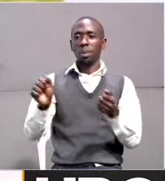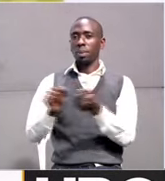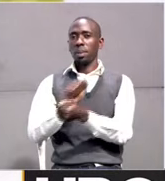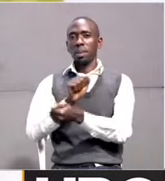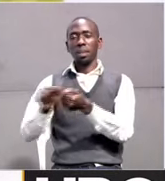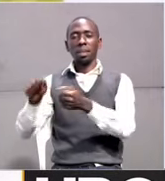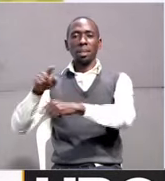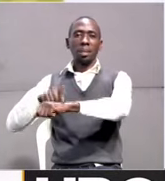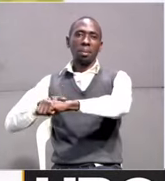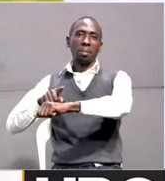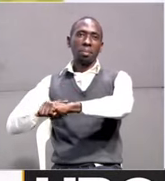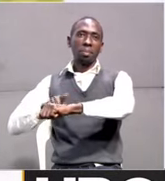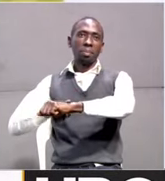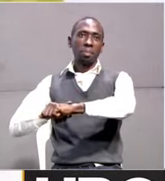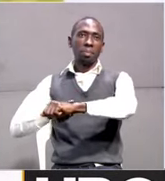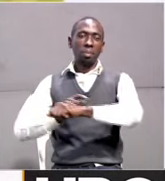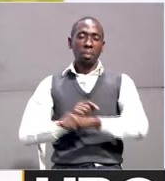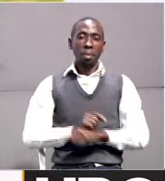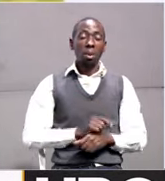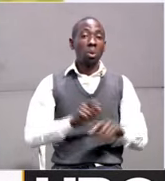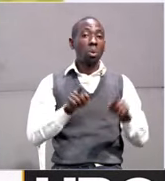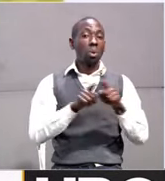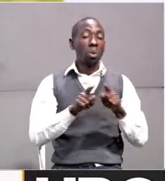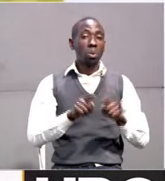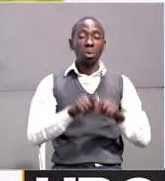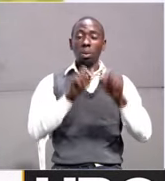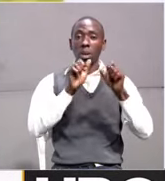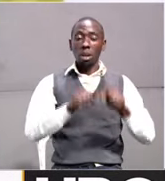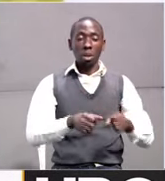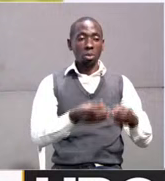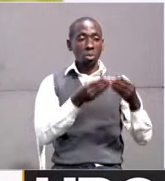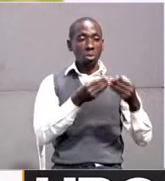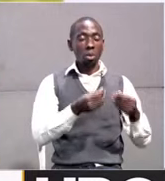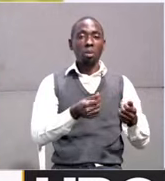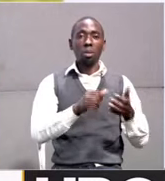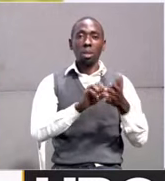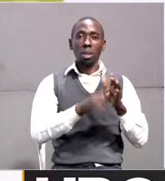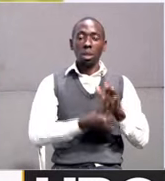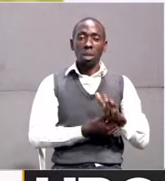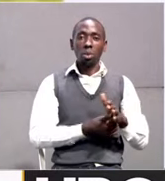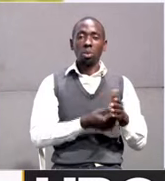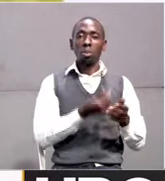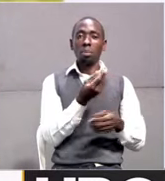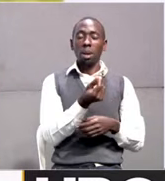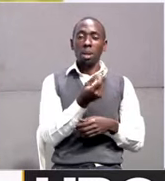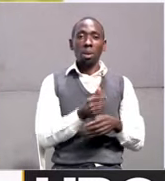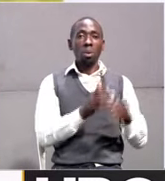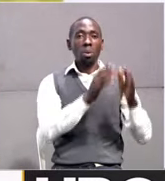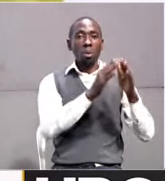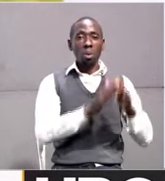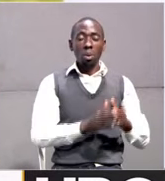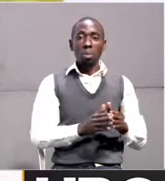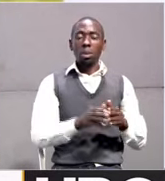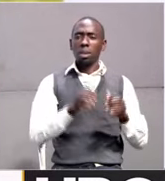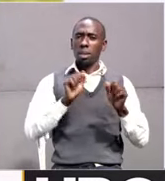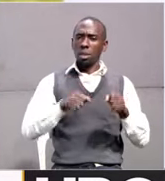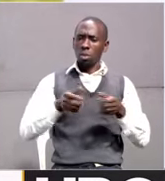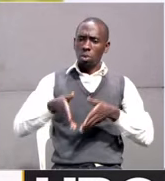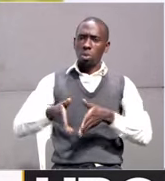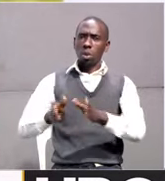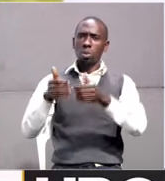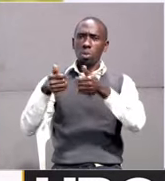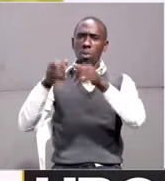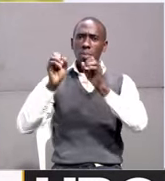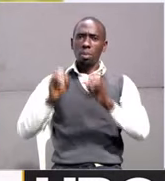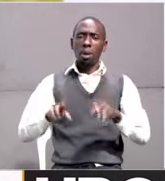And you can address the issue of homestead incomes even when the infrastructure is not so good